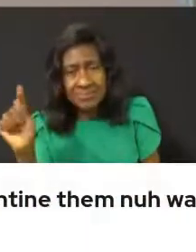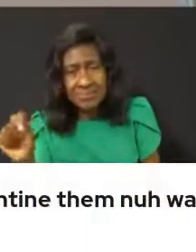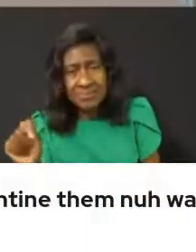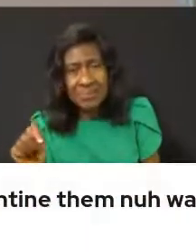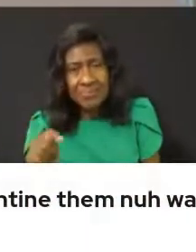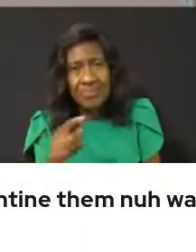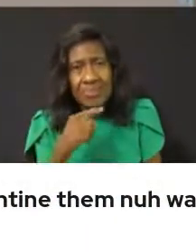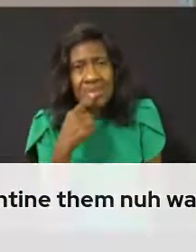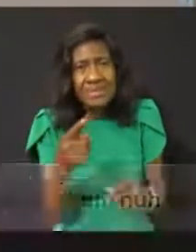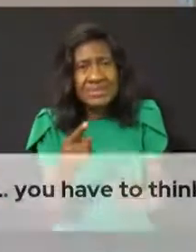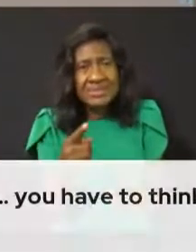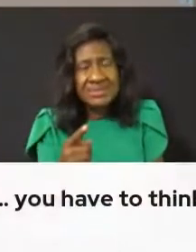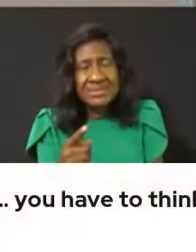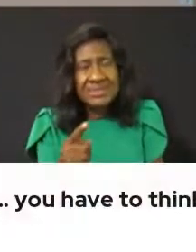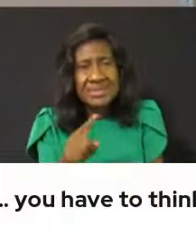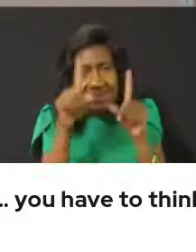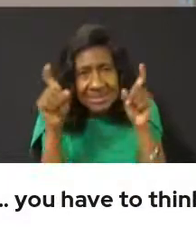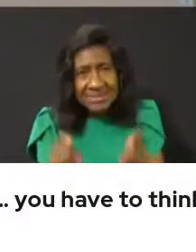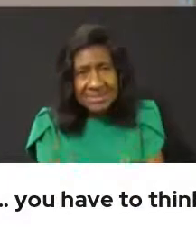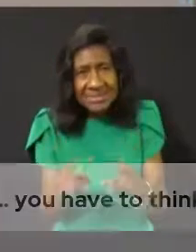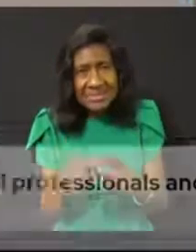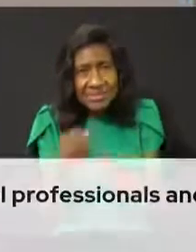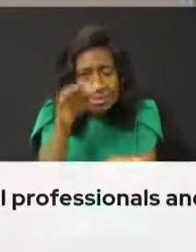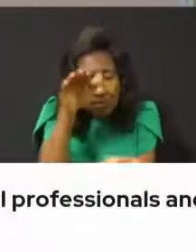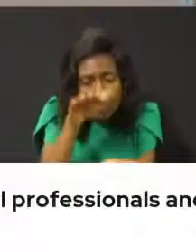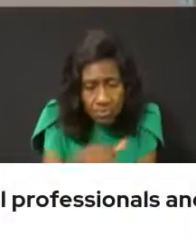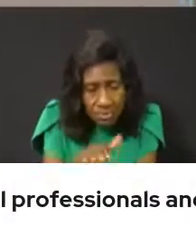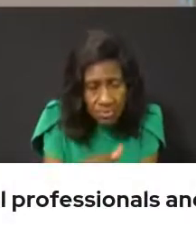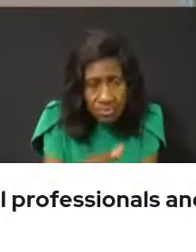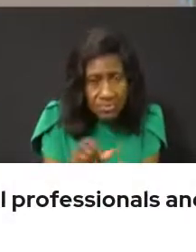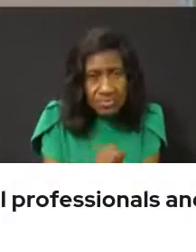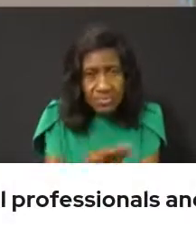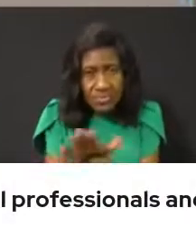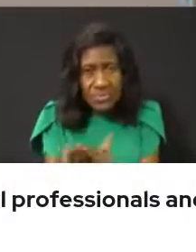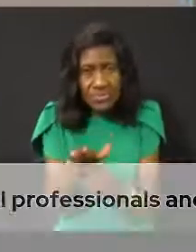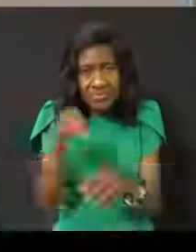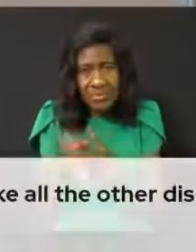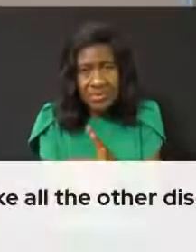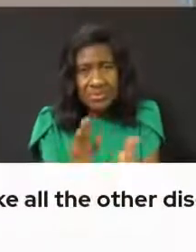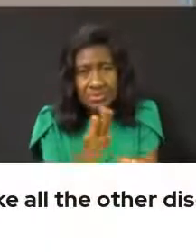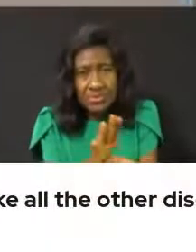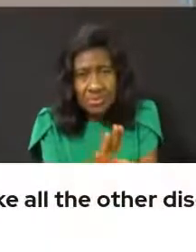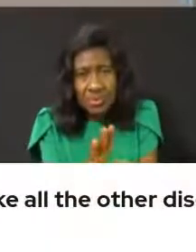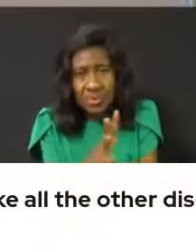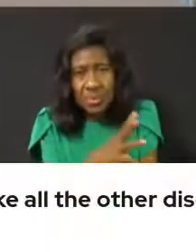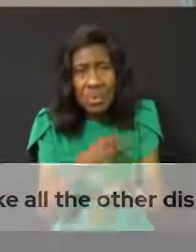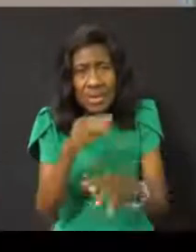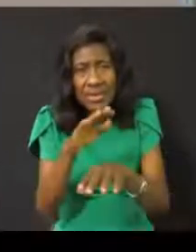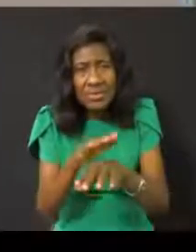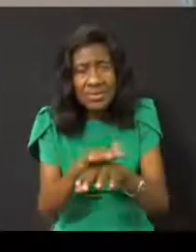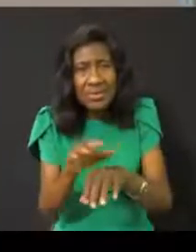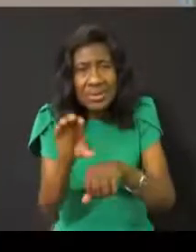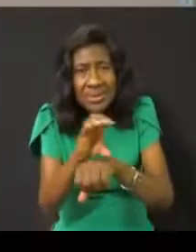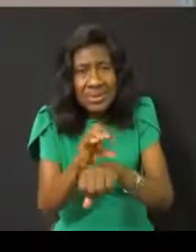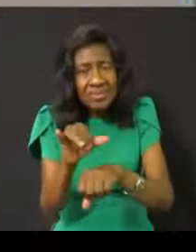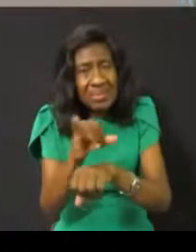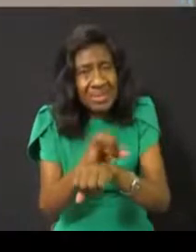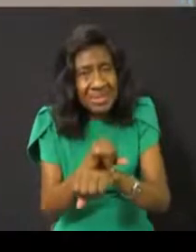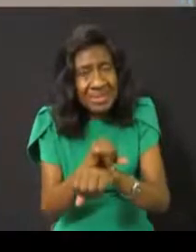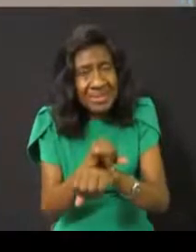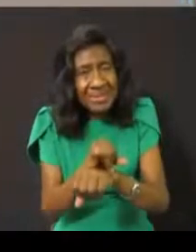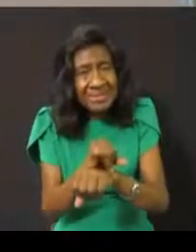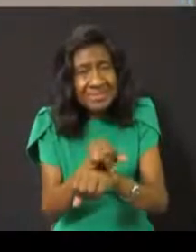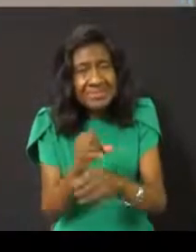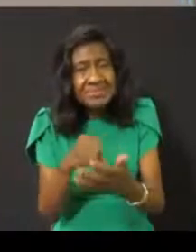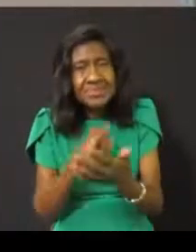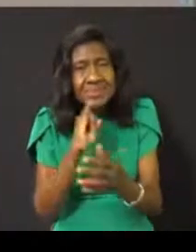such testing to reduce the impact of COVID-19 in schools and on our islands has become clear.